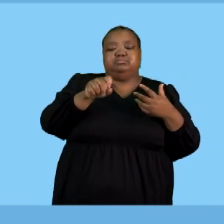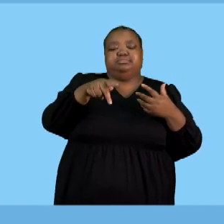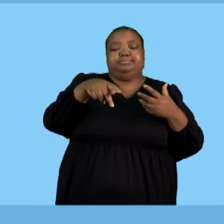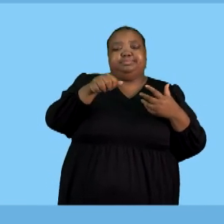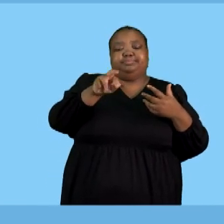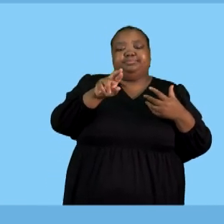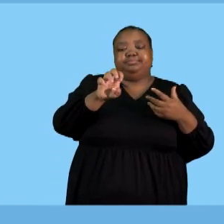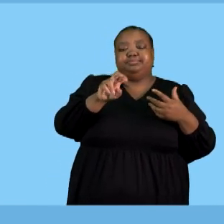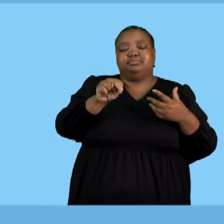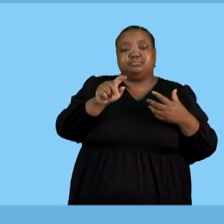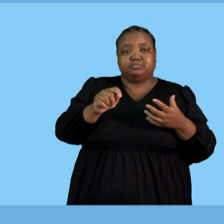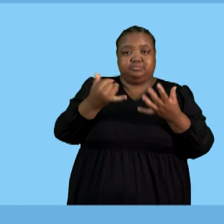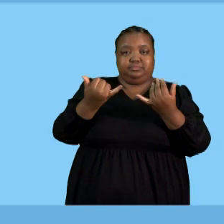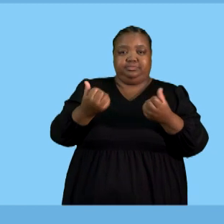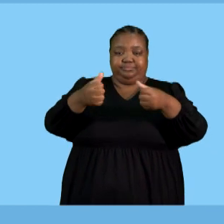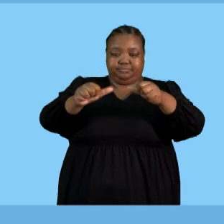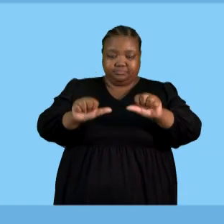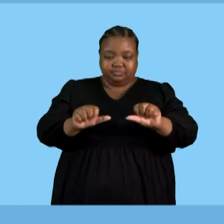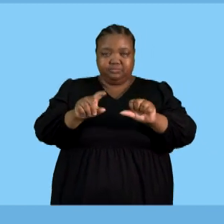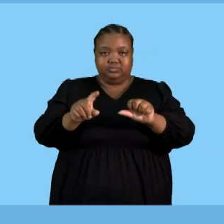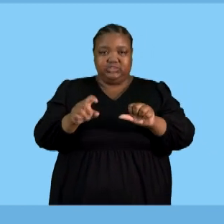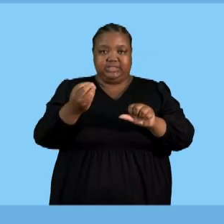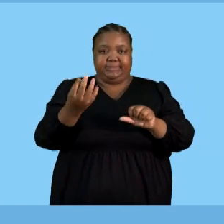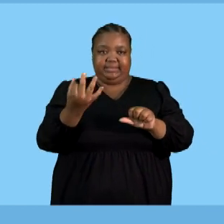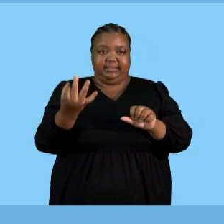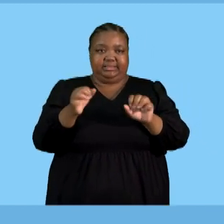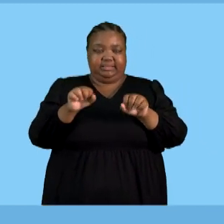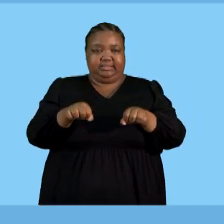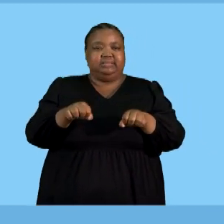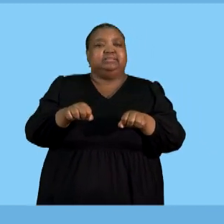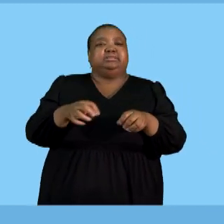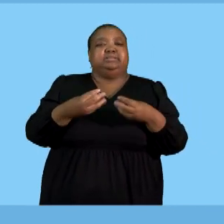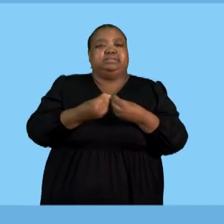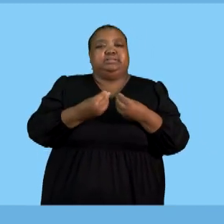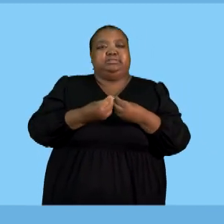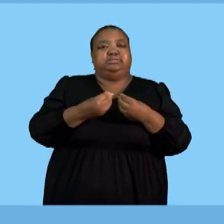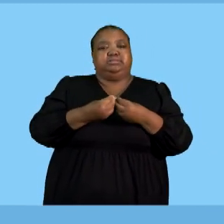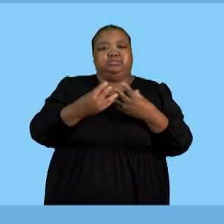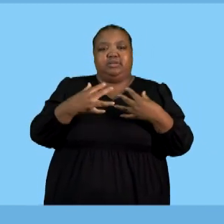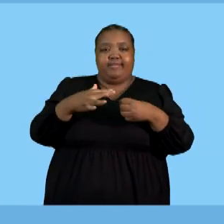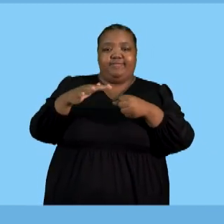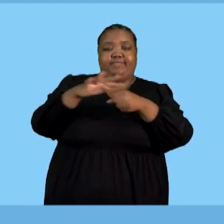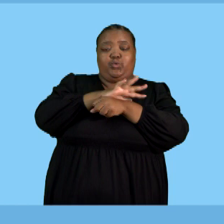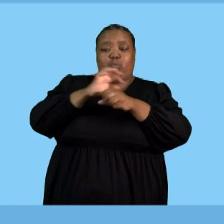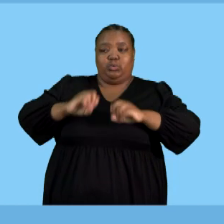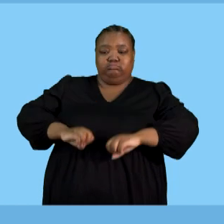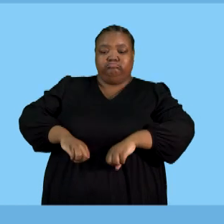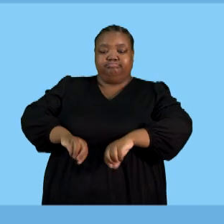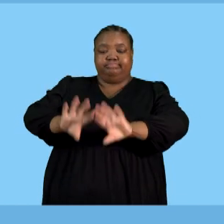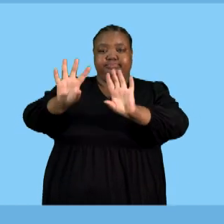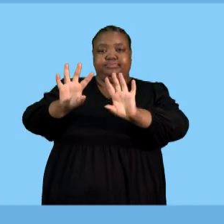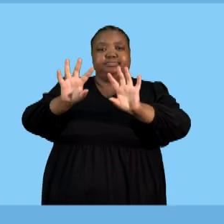Now, another question, this is number 3. So another question says, substances which completely reflect,